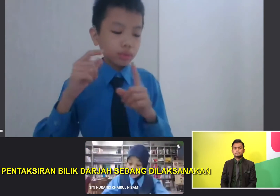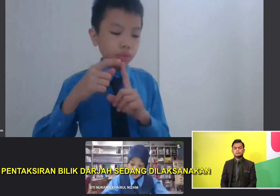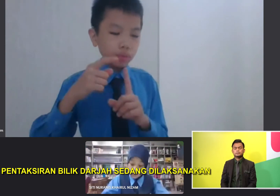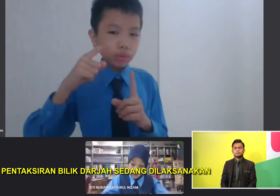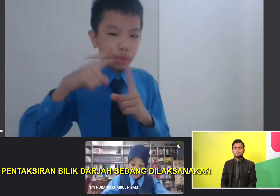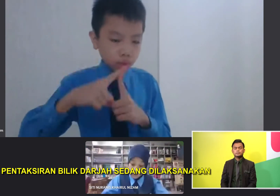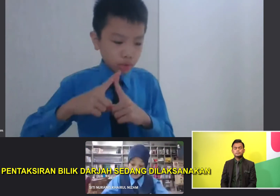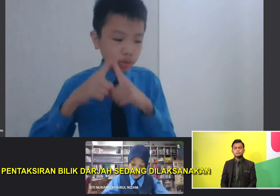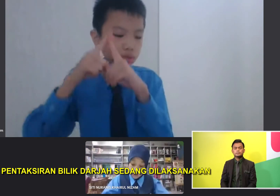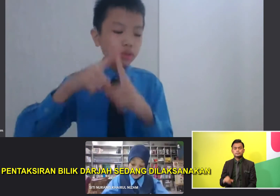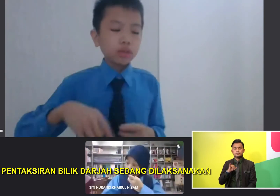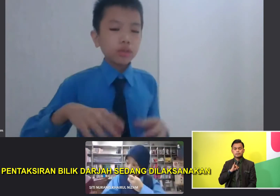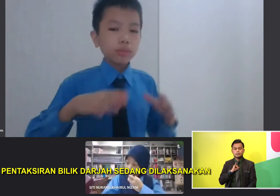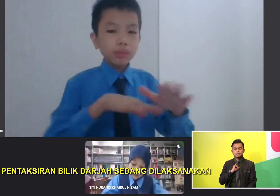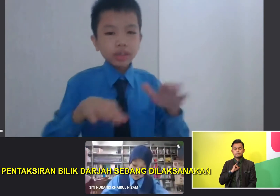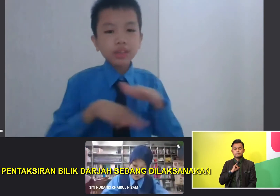I